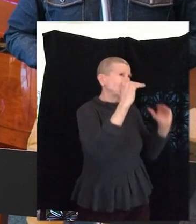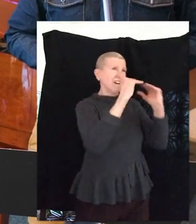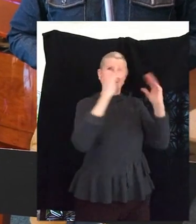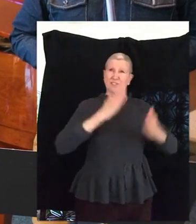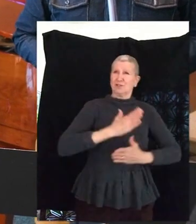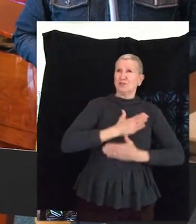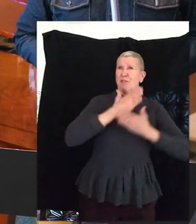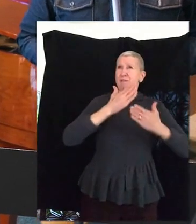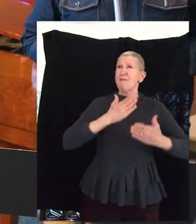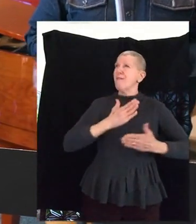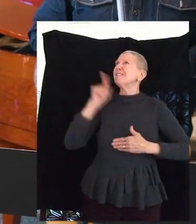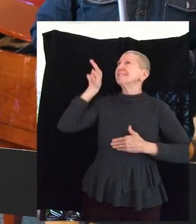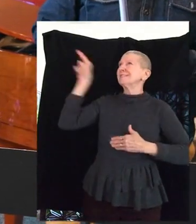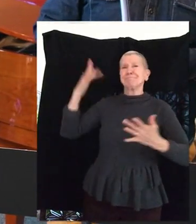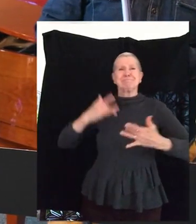of